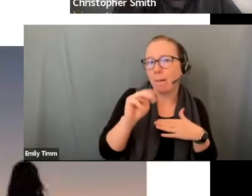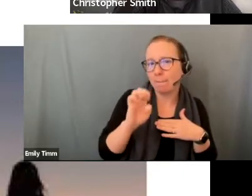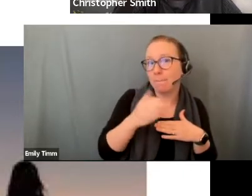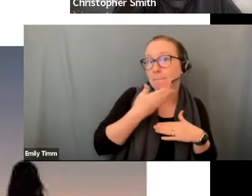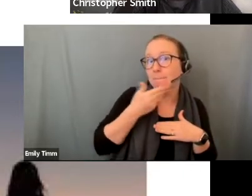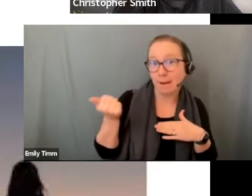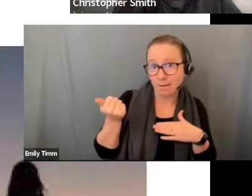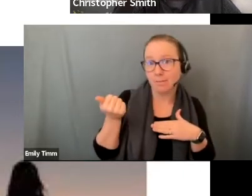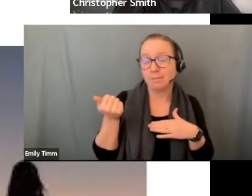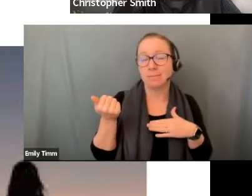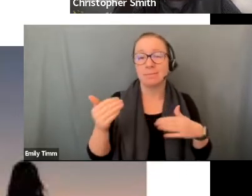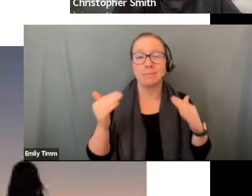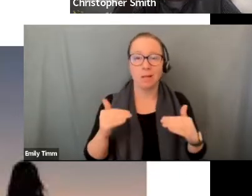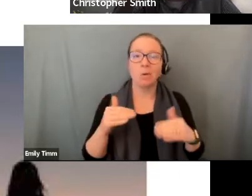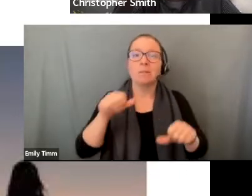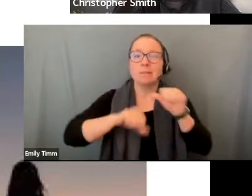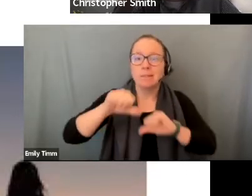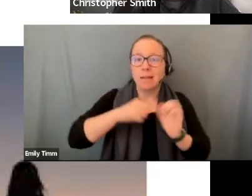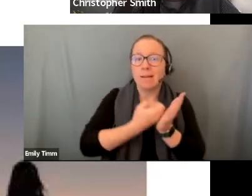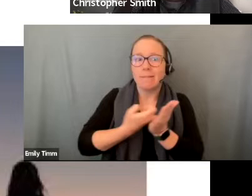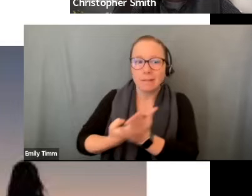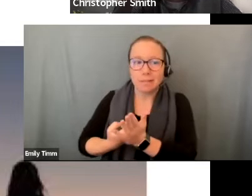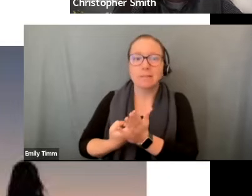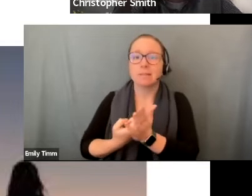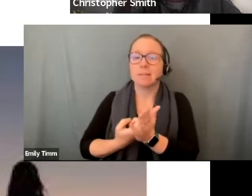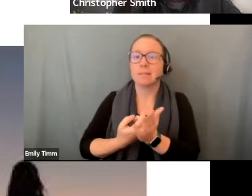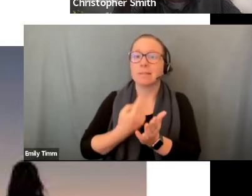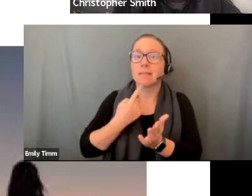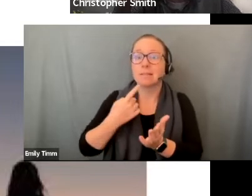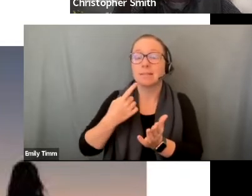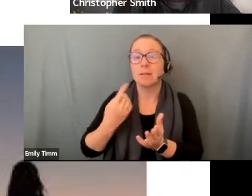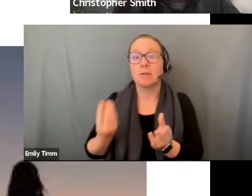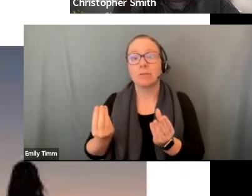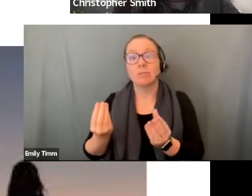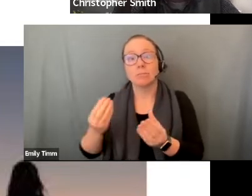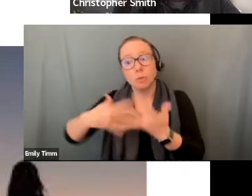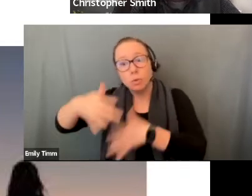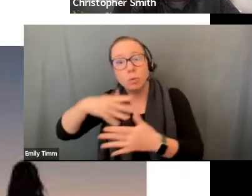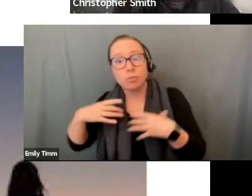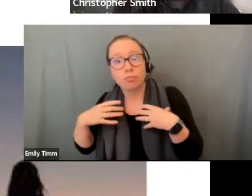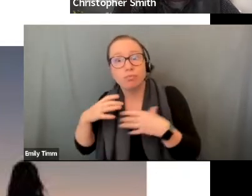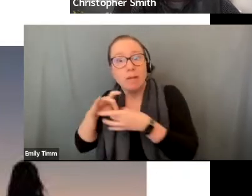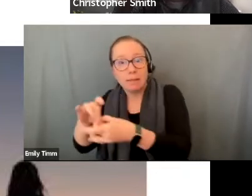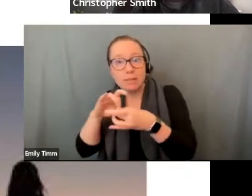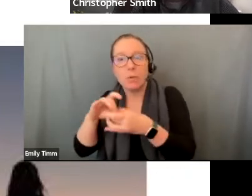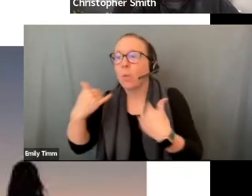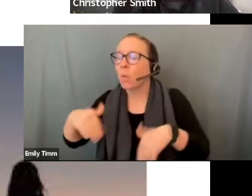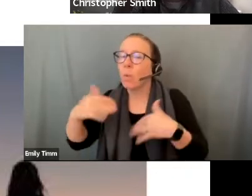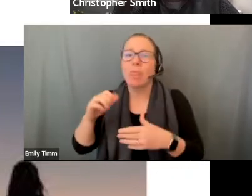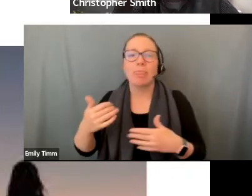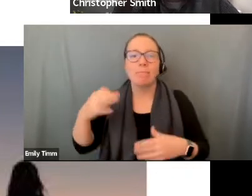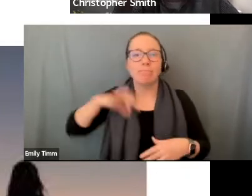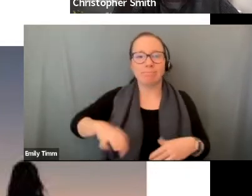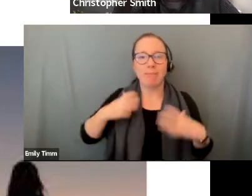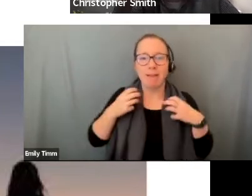Scientific evidence shows that the involvement in social relationships have huge benefits for health. The most striking evidence comes from